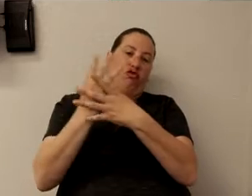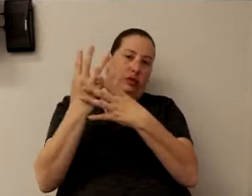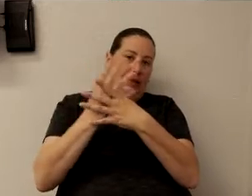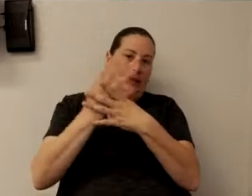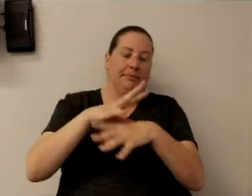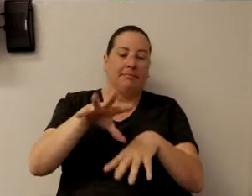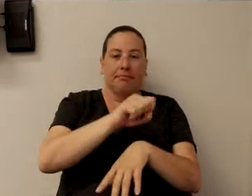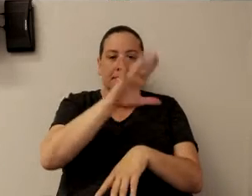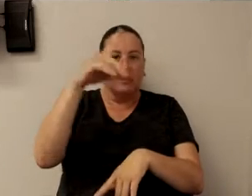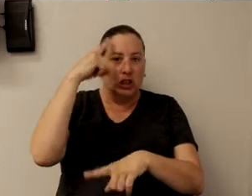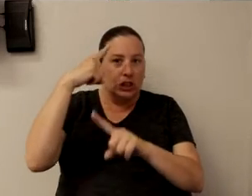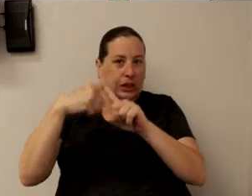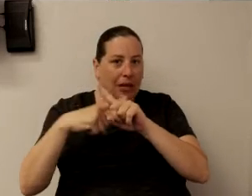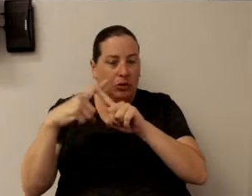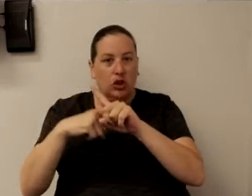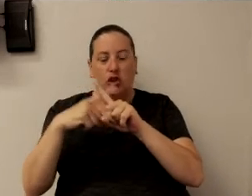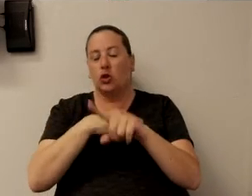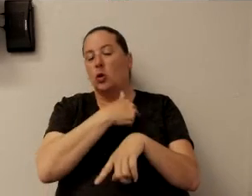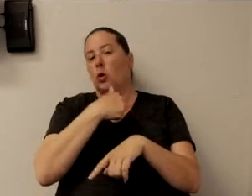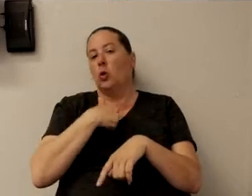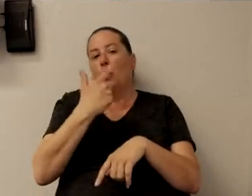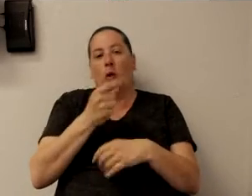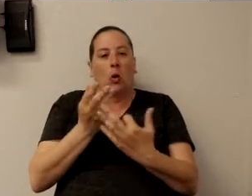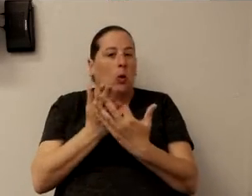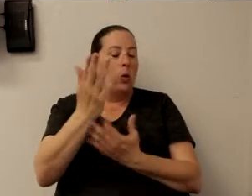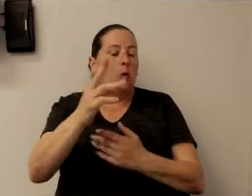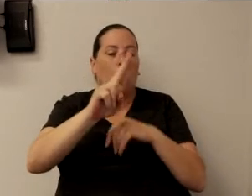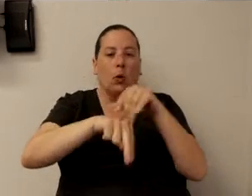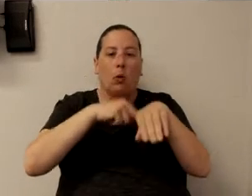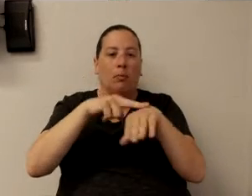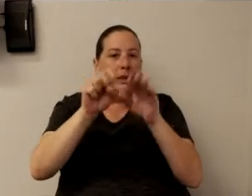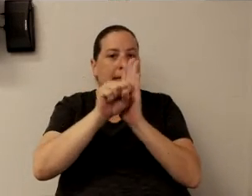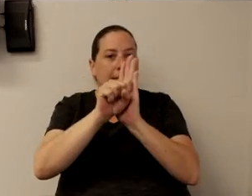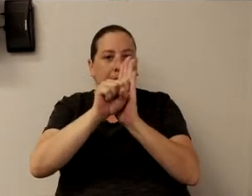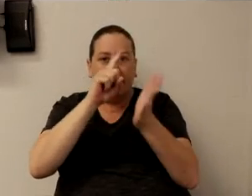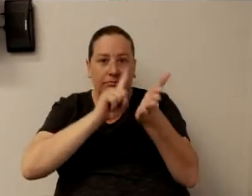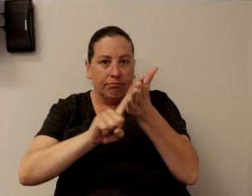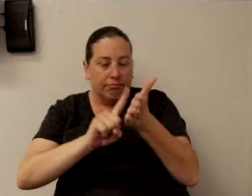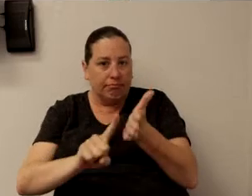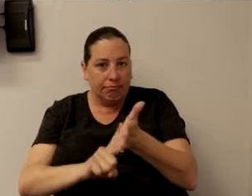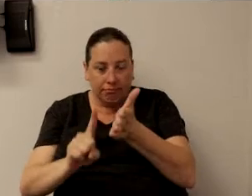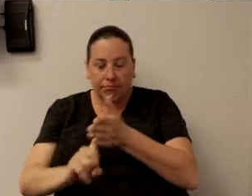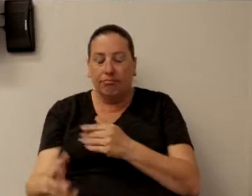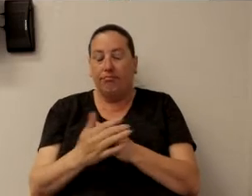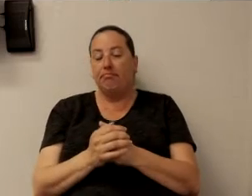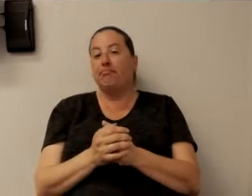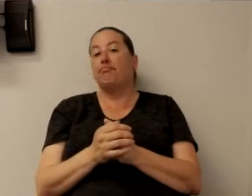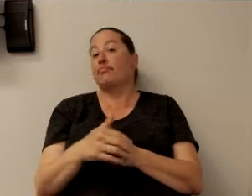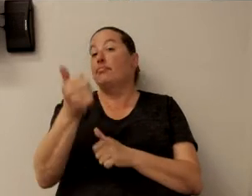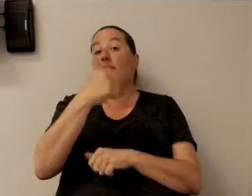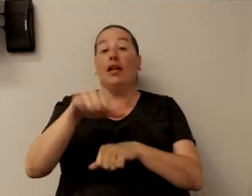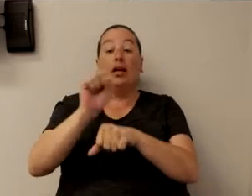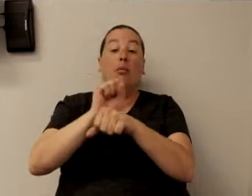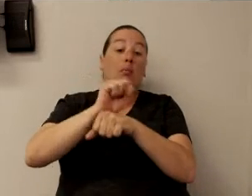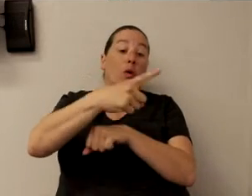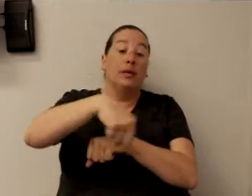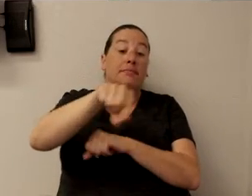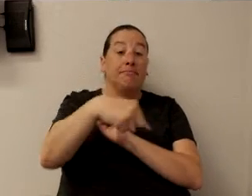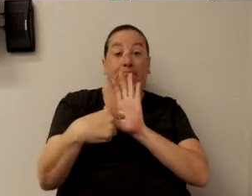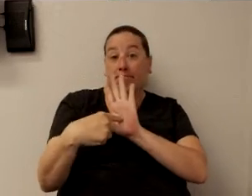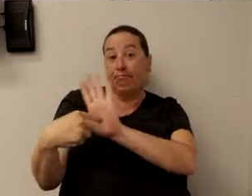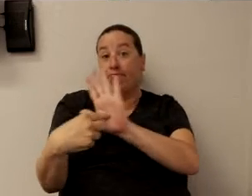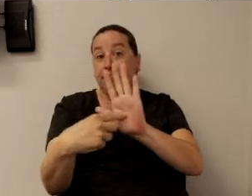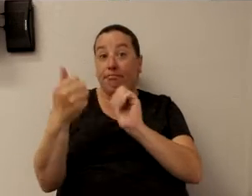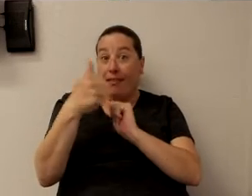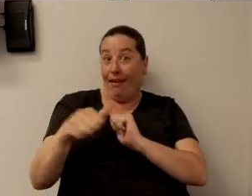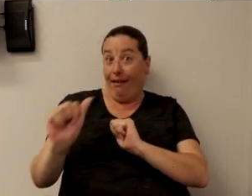go through the normal symptom check. And if any employee were to exhibit